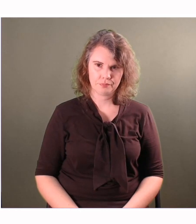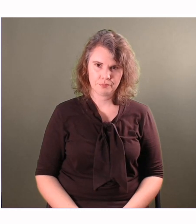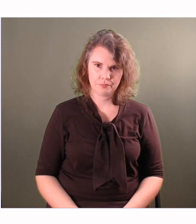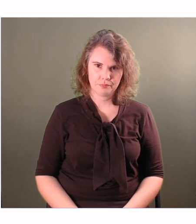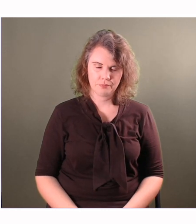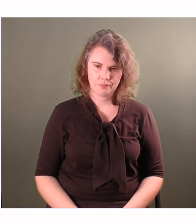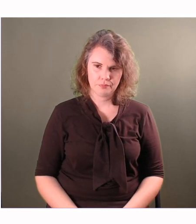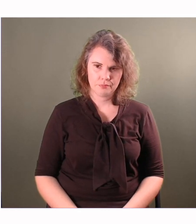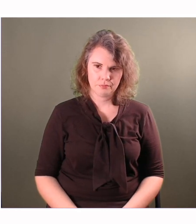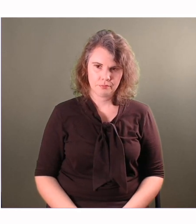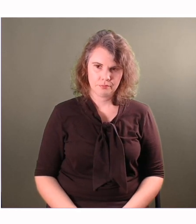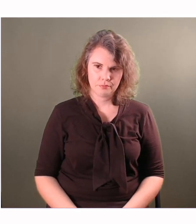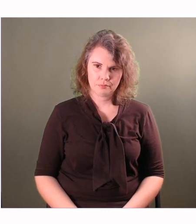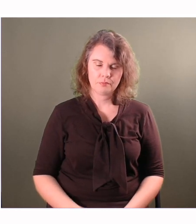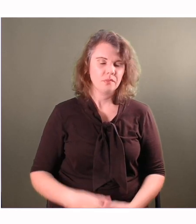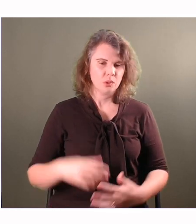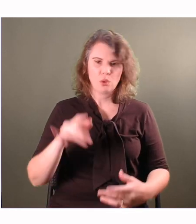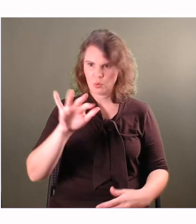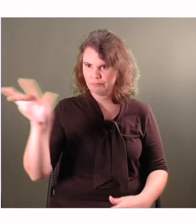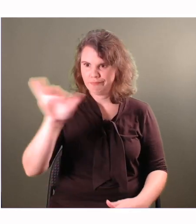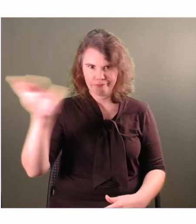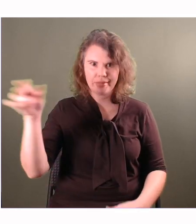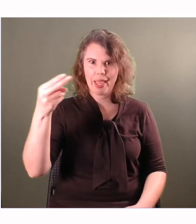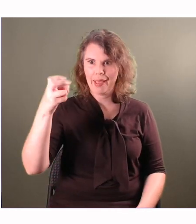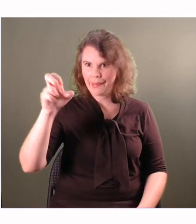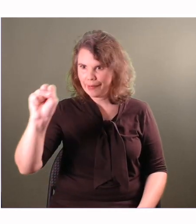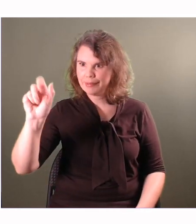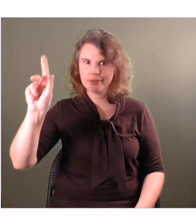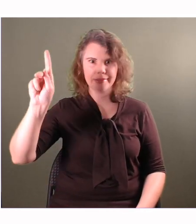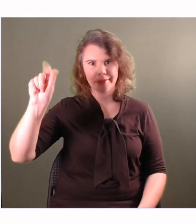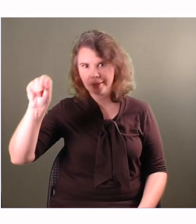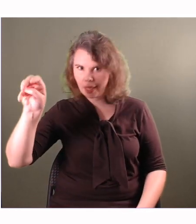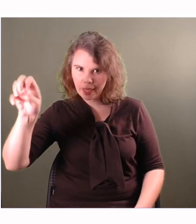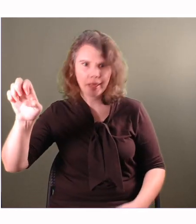have to say hes, feng, neg, chem, and so on.